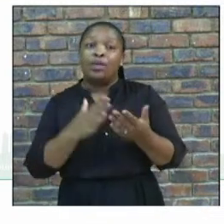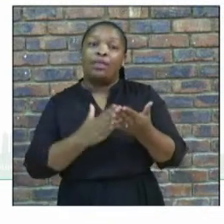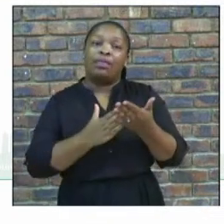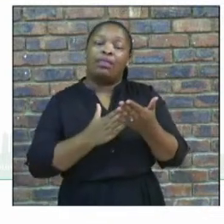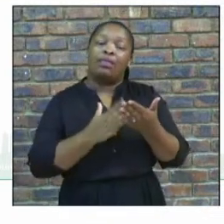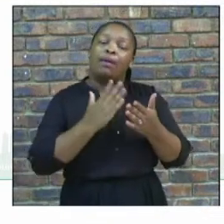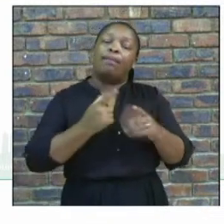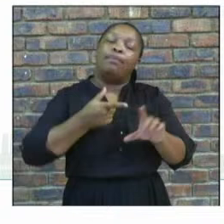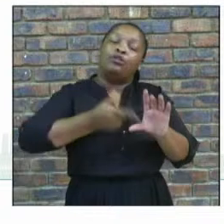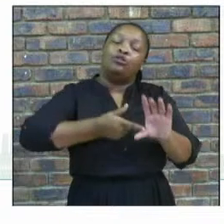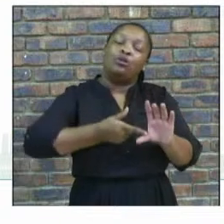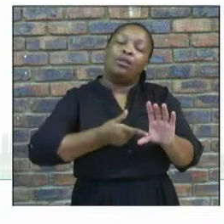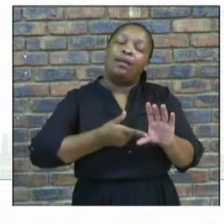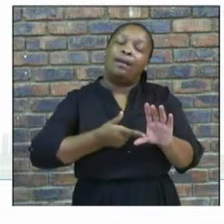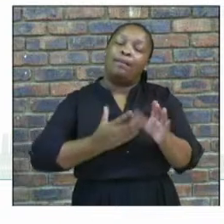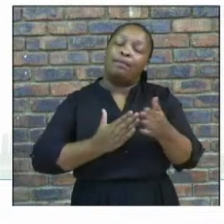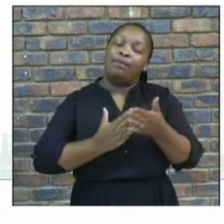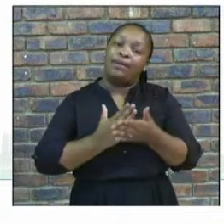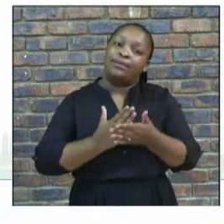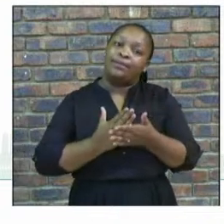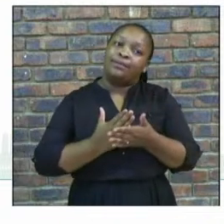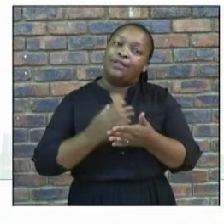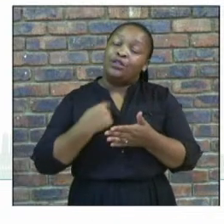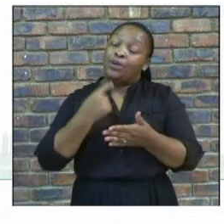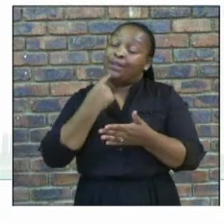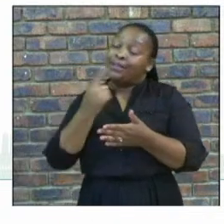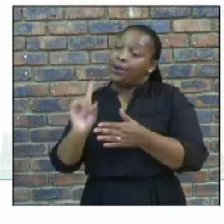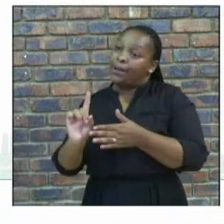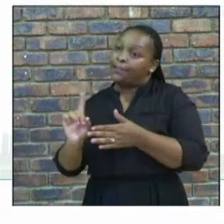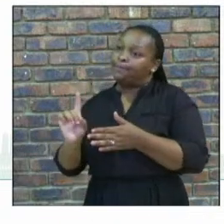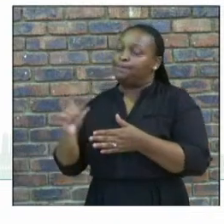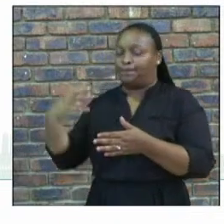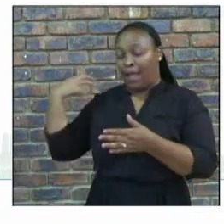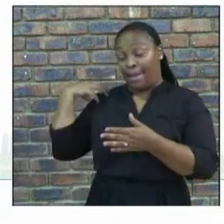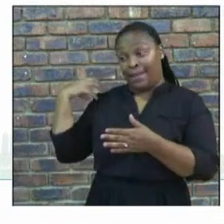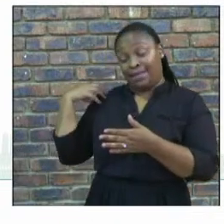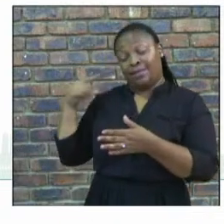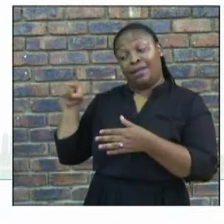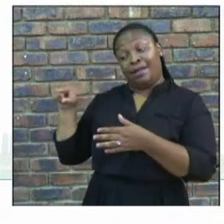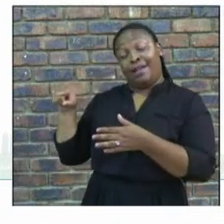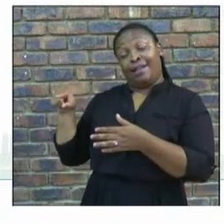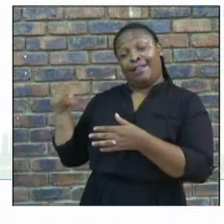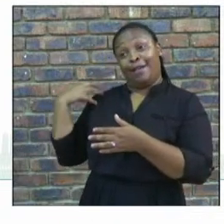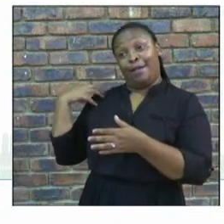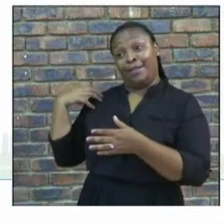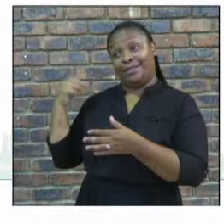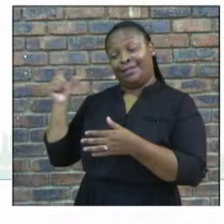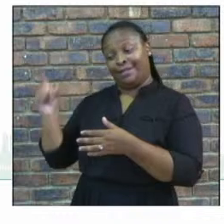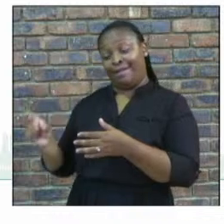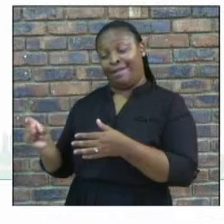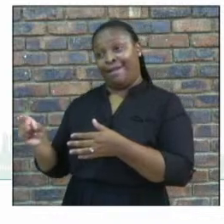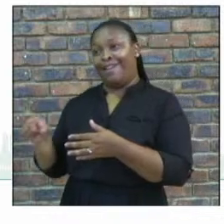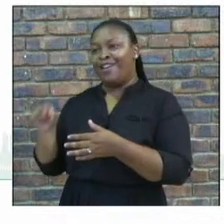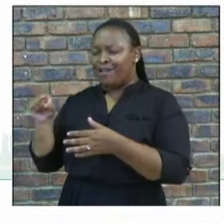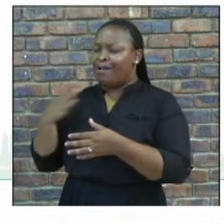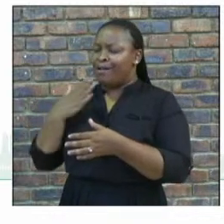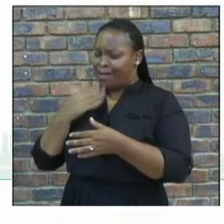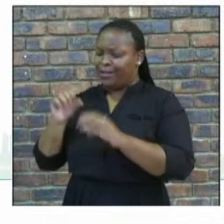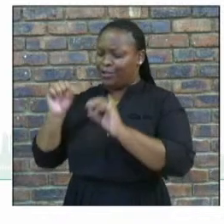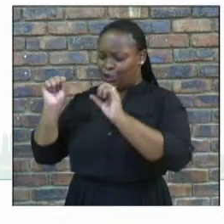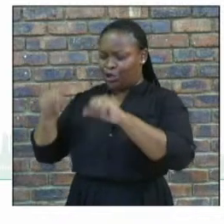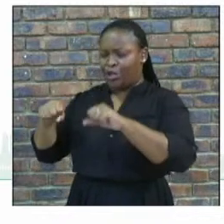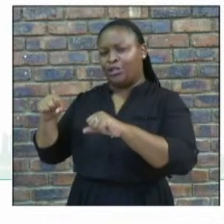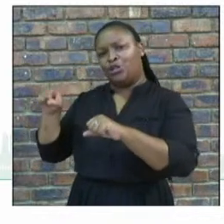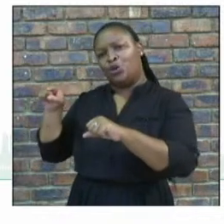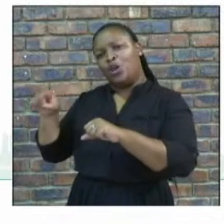country. So what we have done here, we are saying, Minister, you also have to allow